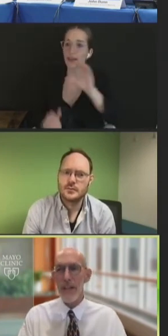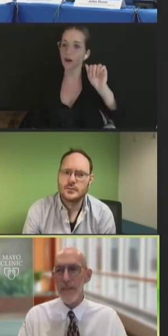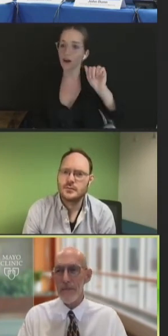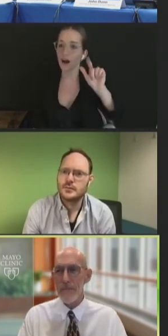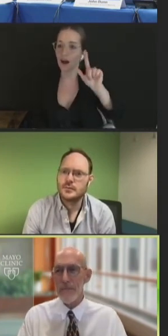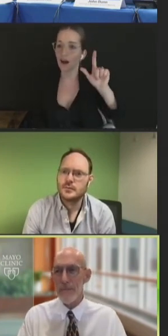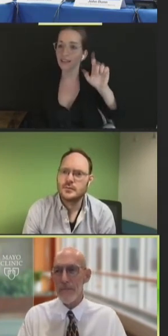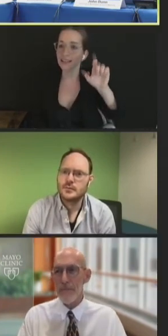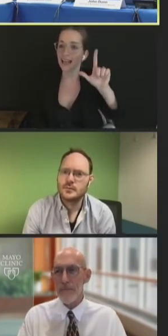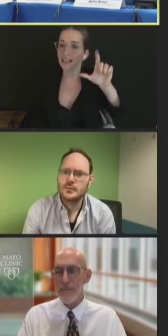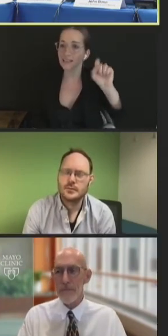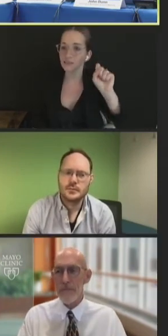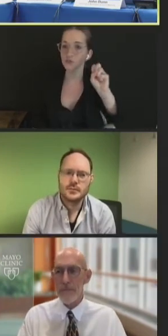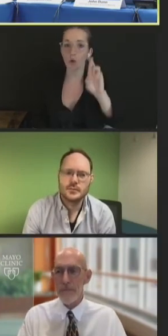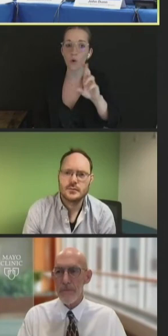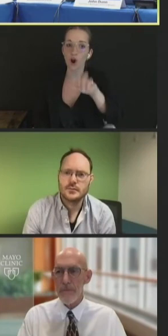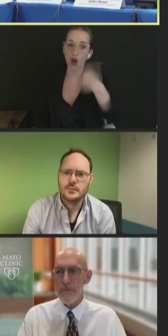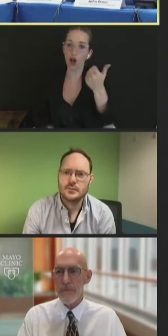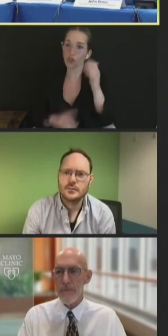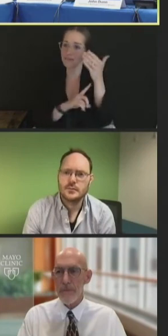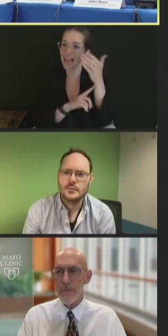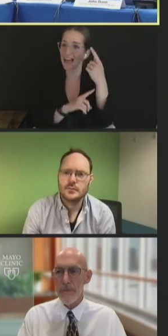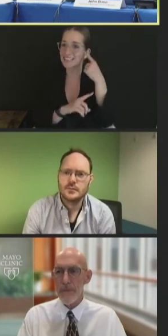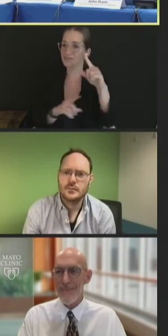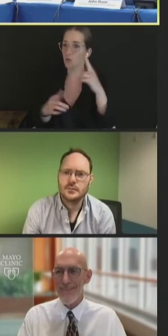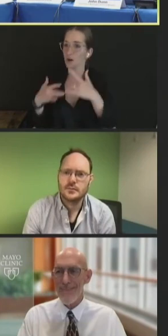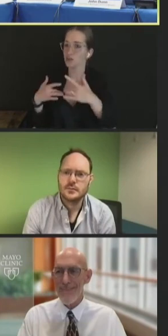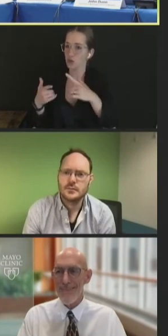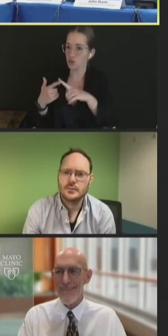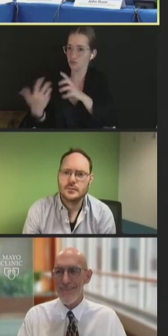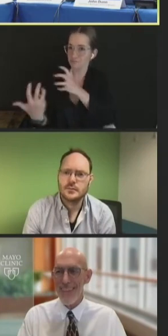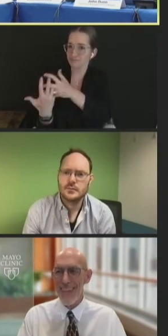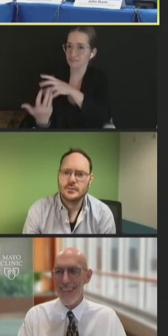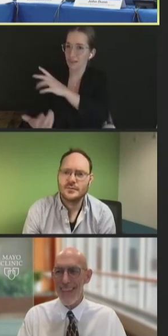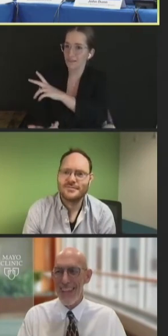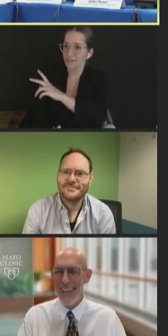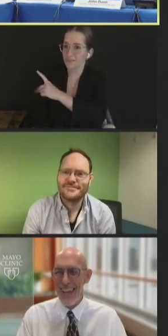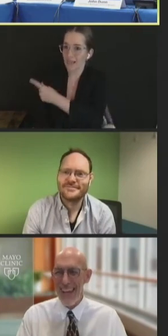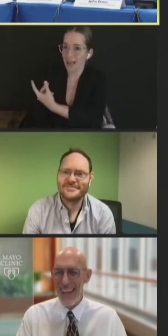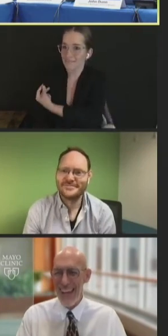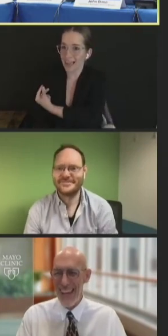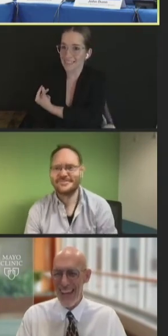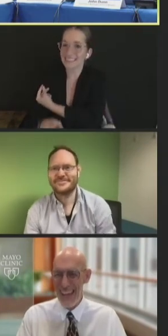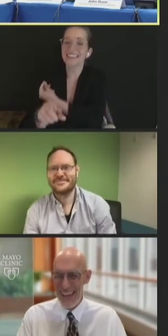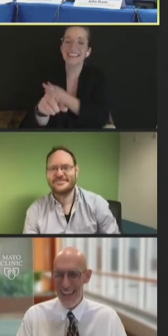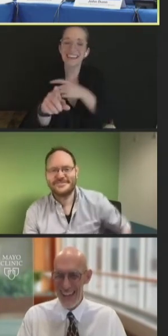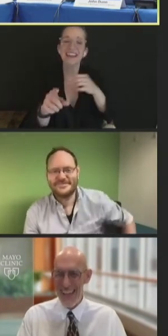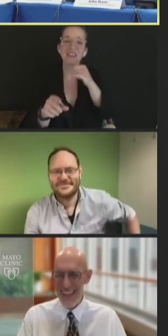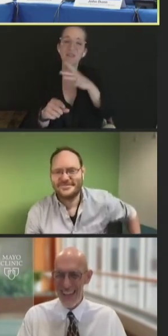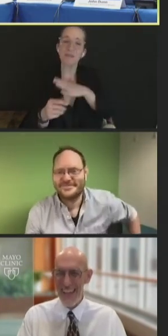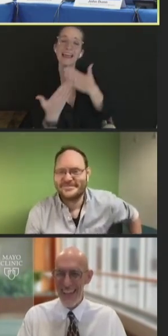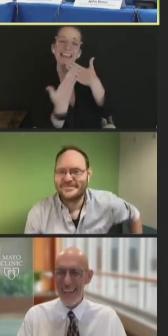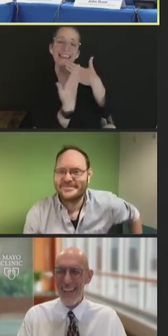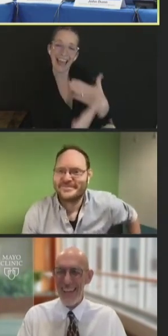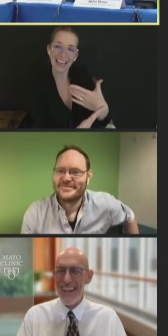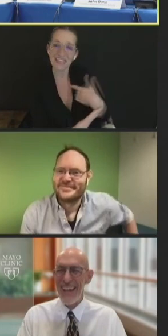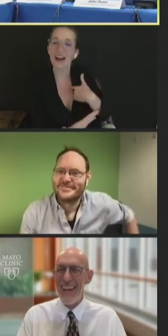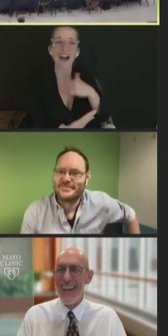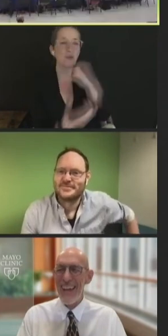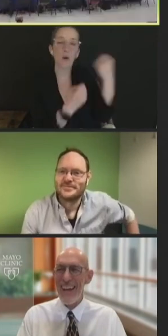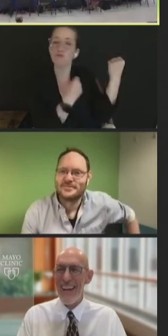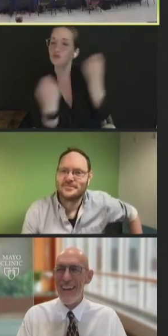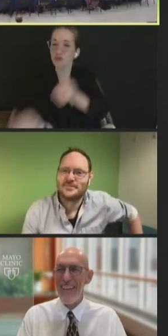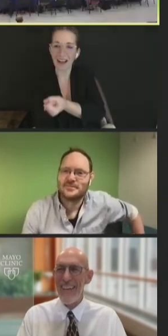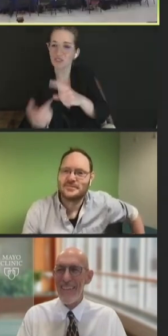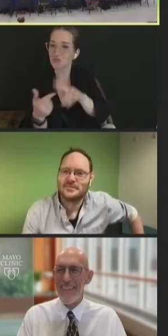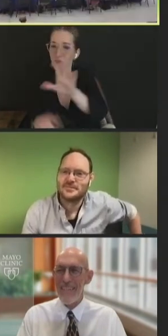eventually. Thank you. I won't drive down when I get back. So thank you. Jewel Mullen has